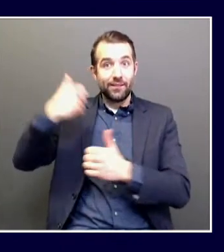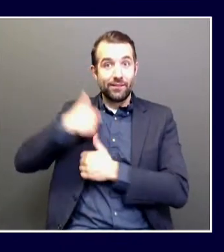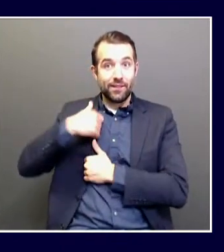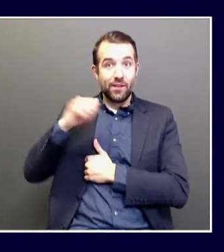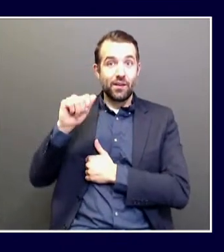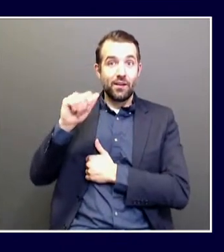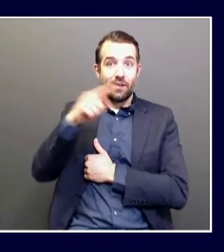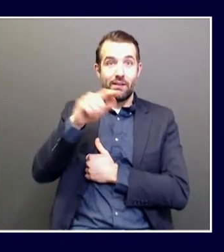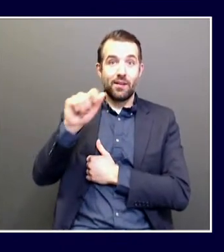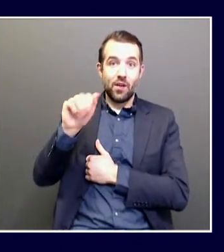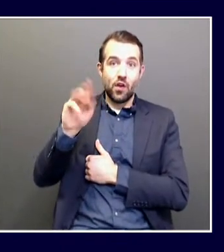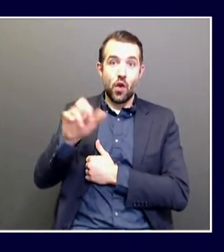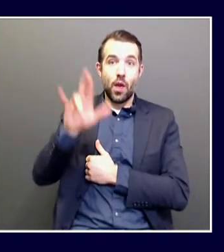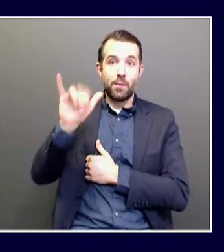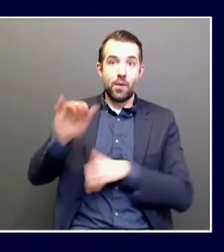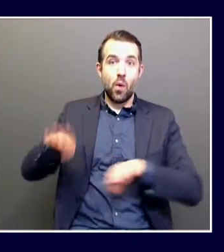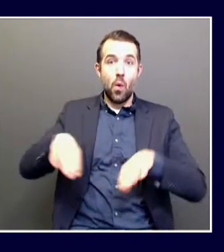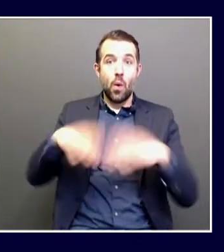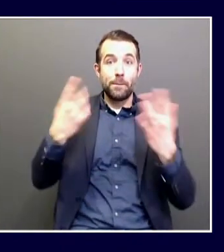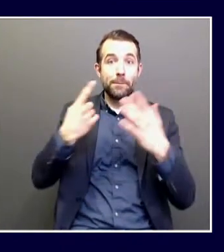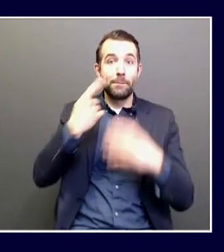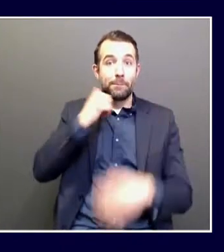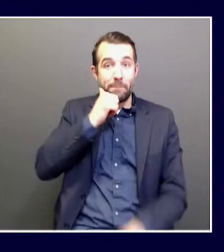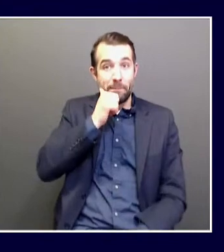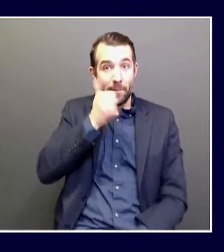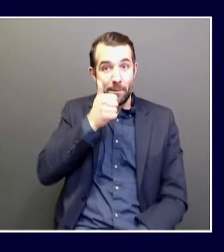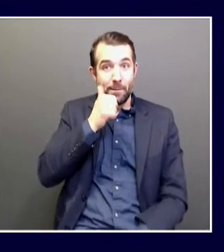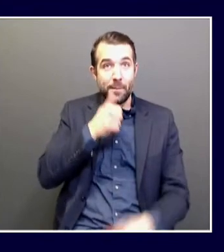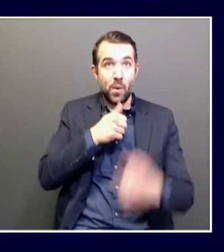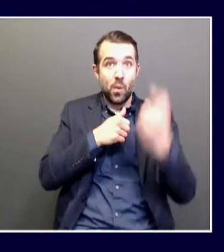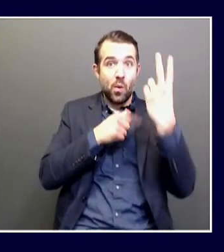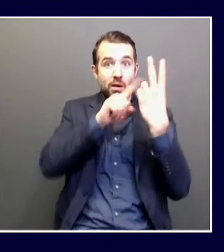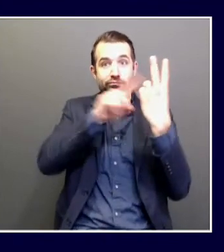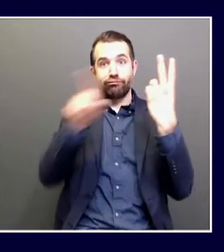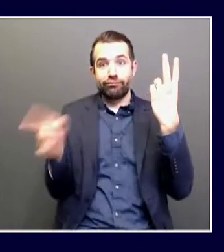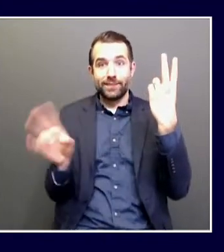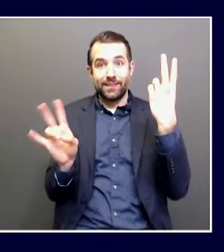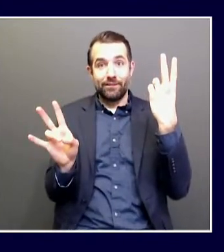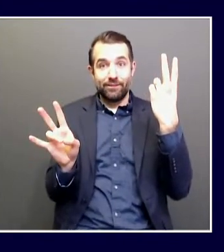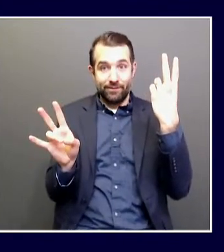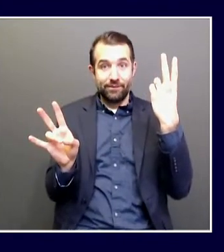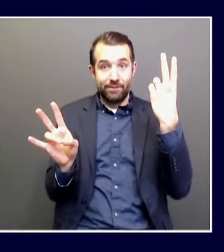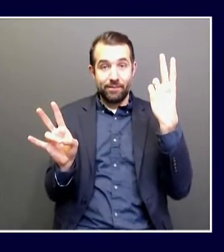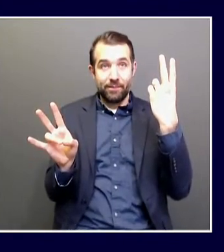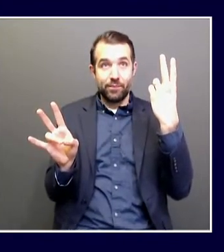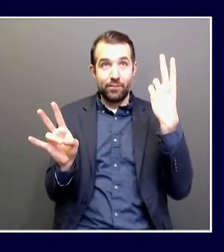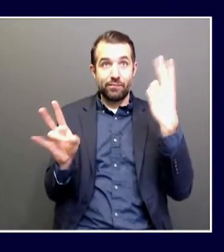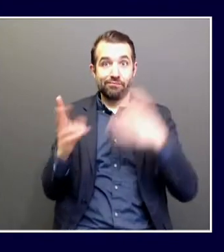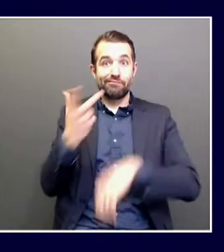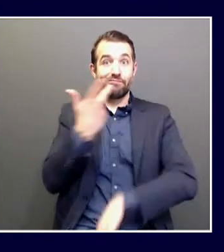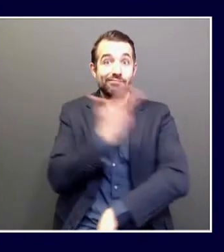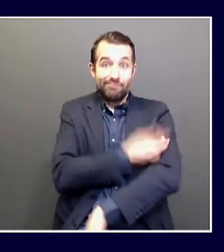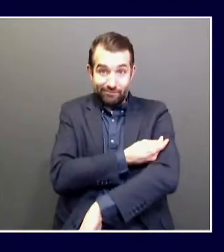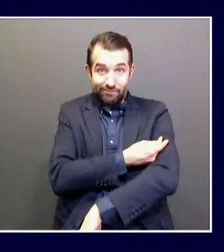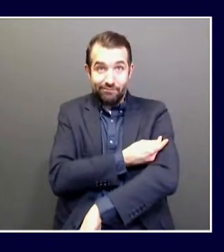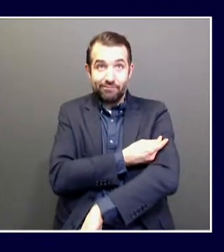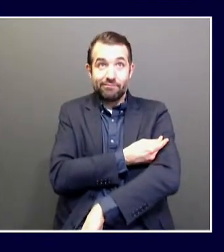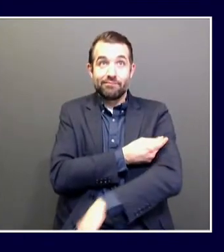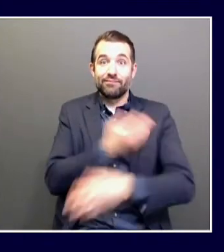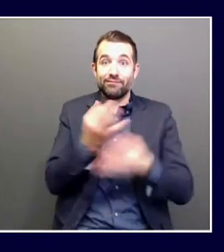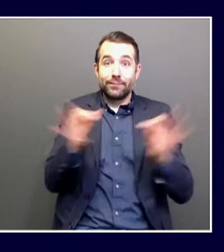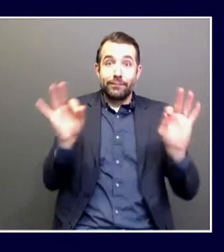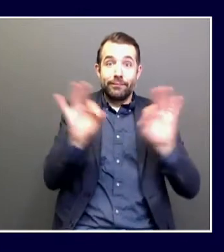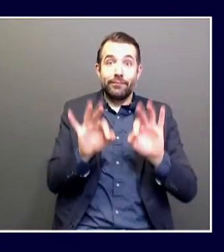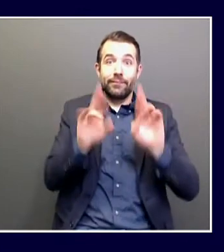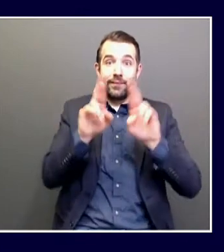open tomorrow from noon until 7 p.m., offering COVID-19 vaccines at no charge whatsoever